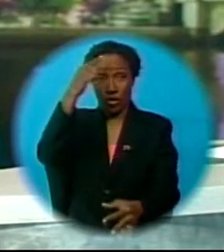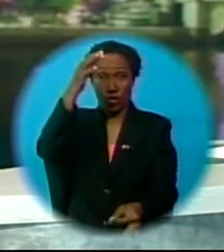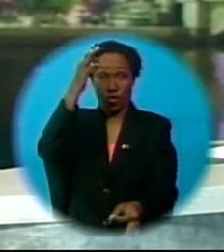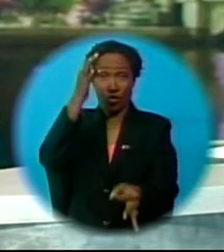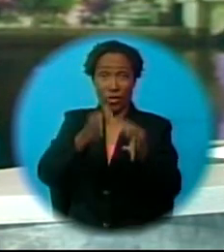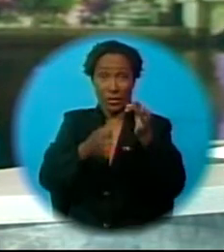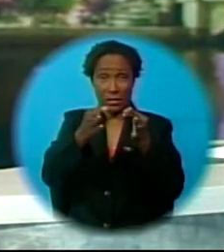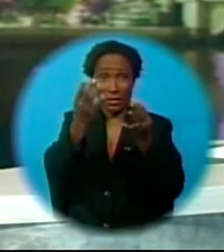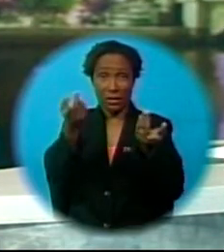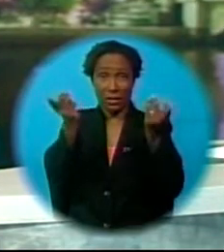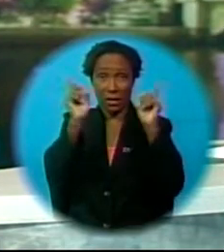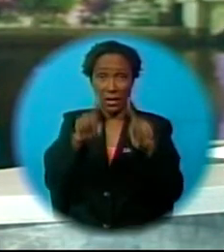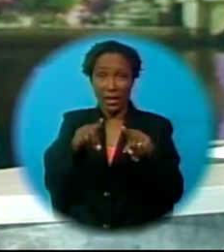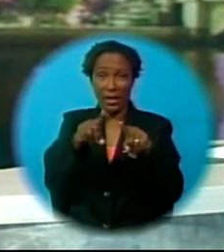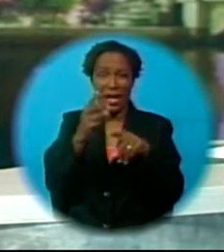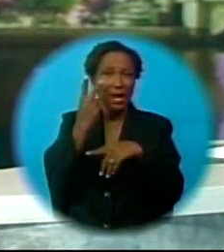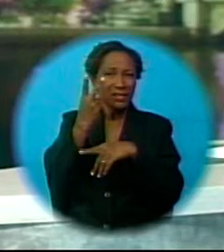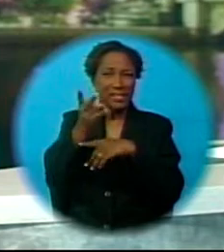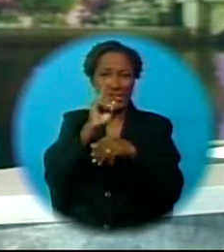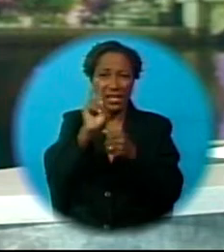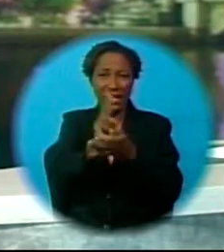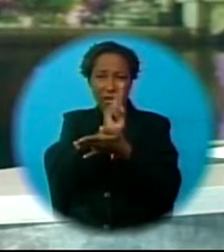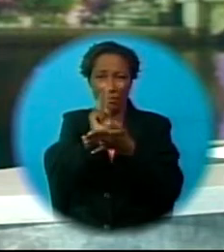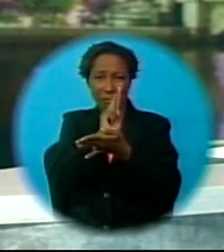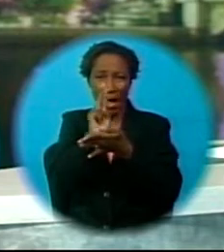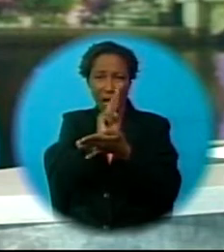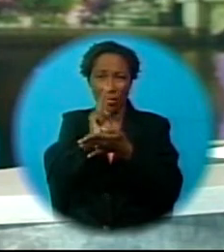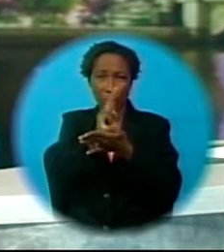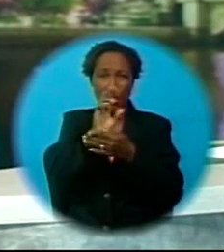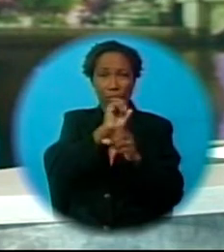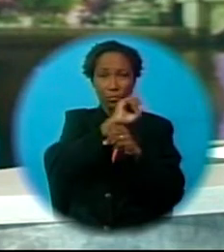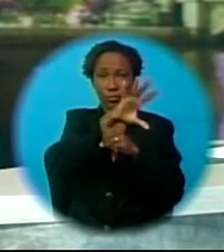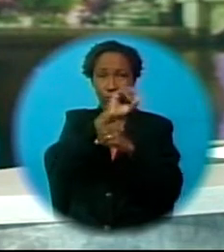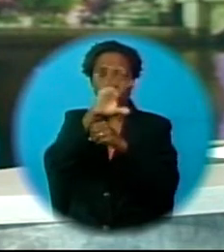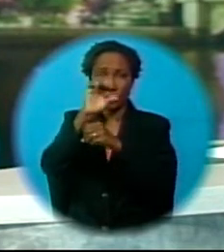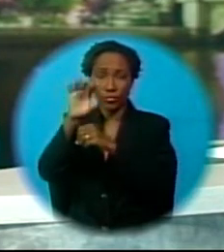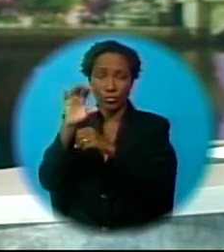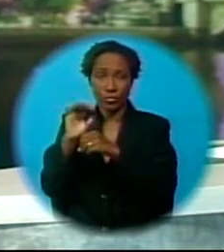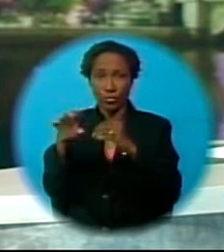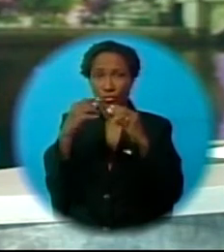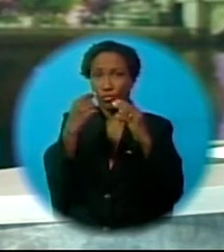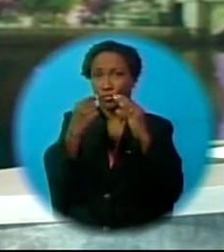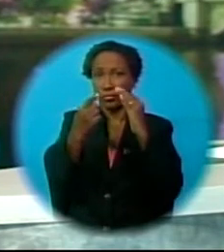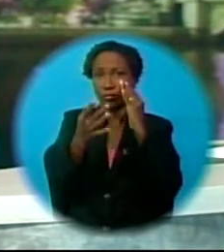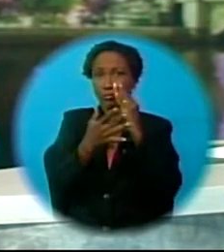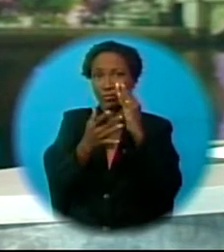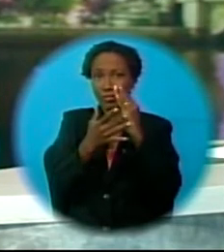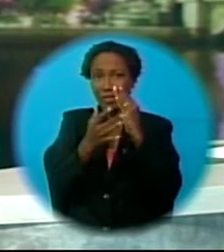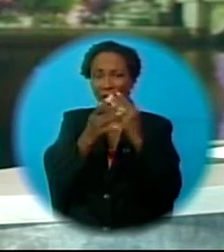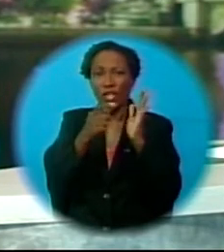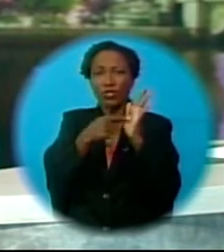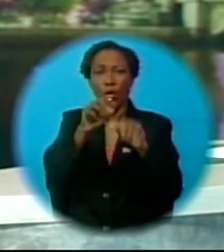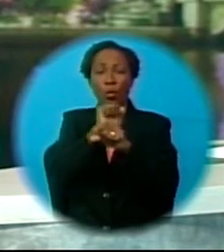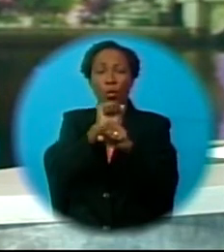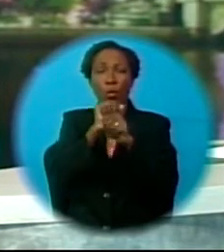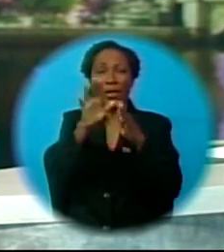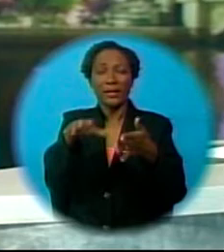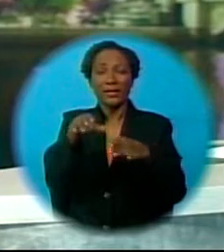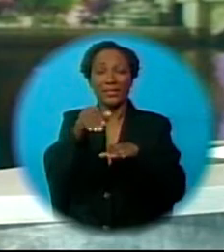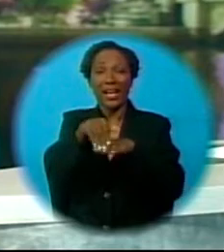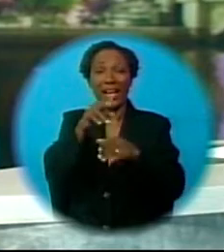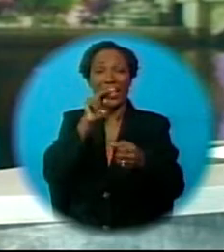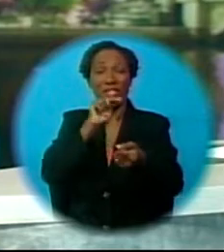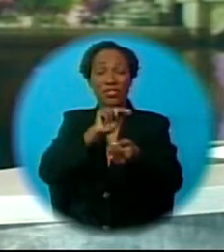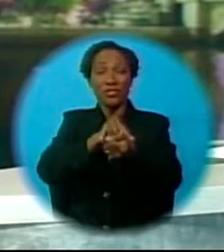after seeing a video which has gone viral on social media. It appears to show workers at a nursing home in Christchurch beating